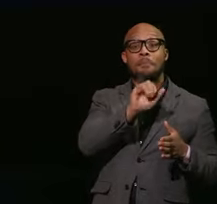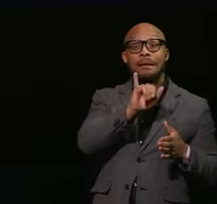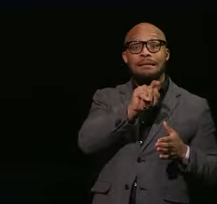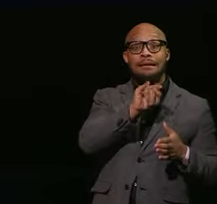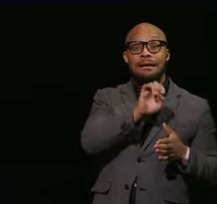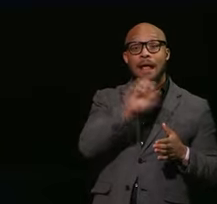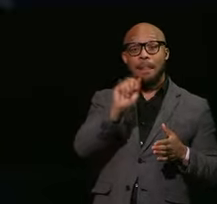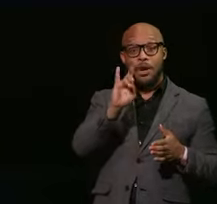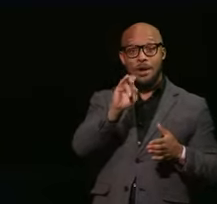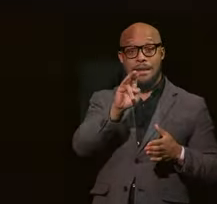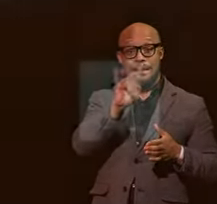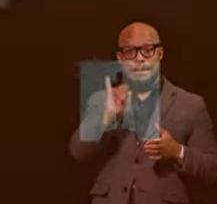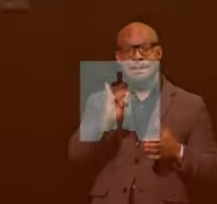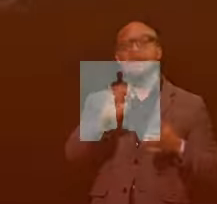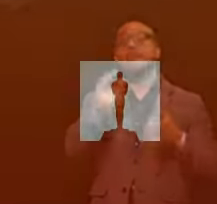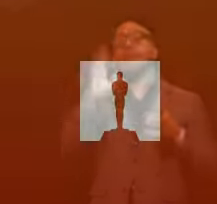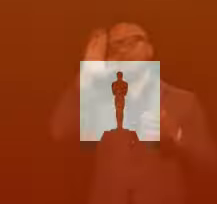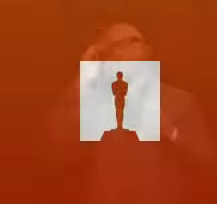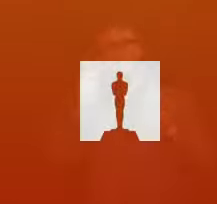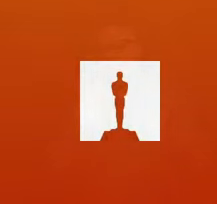again. Thank you.